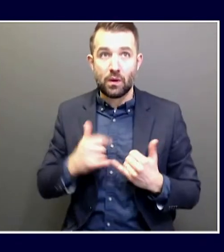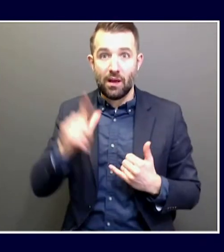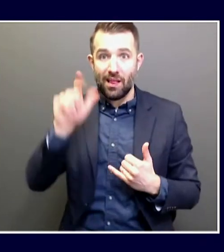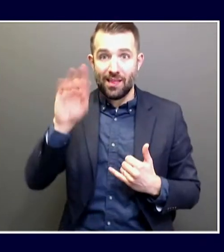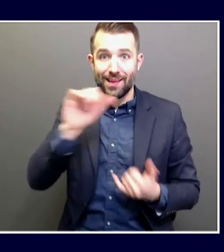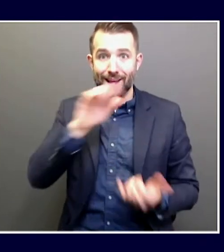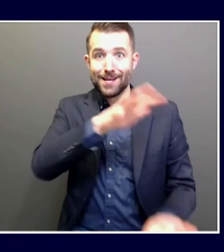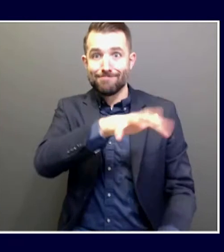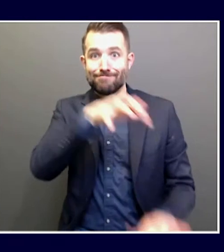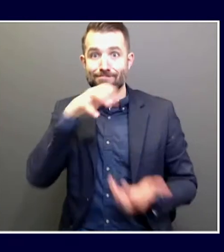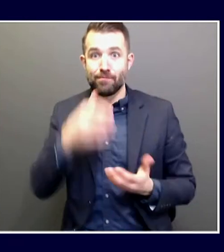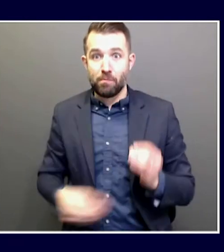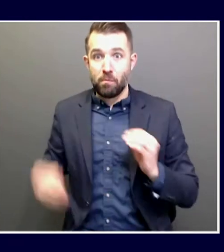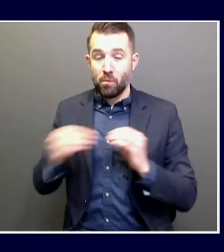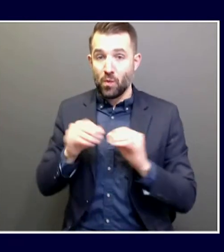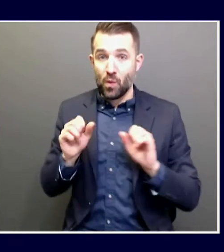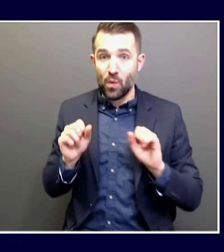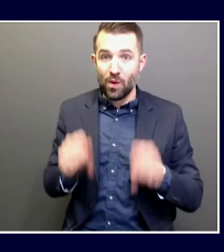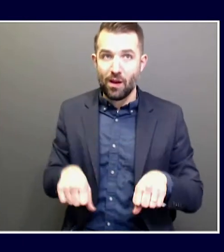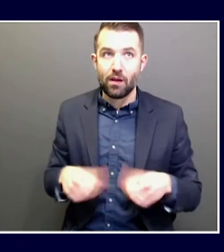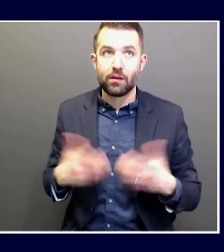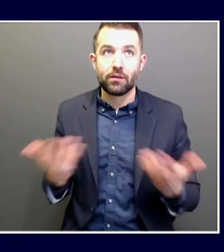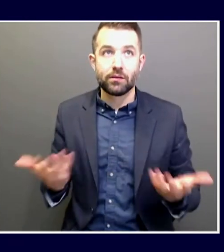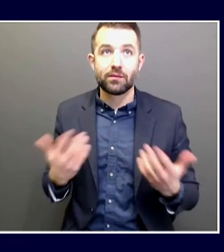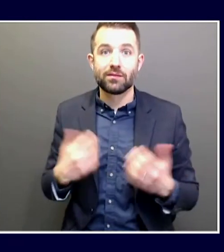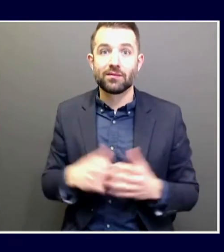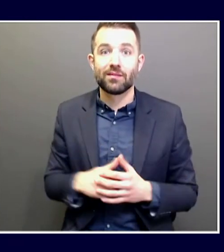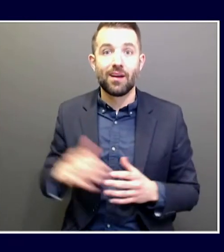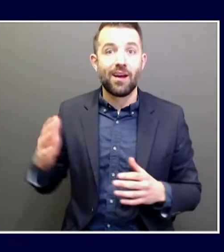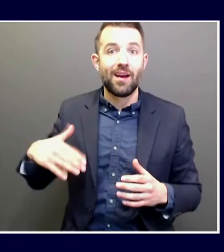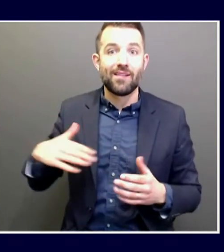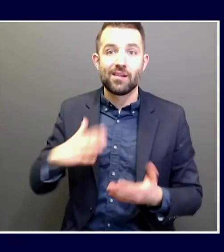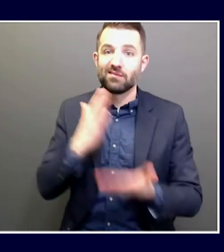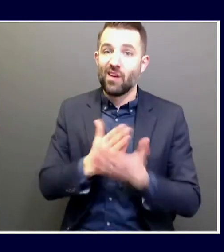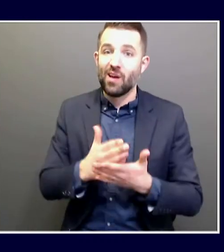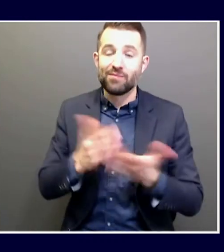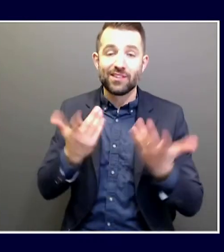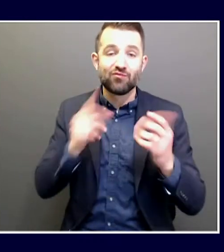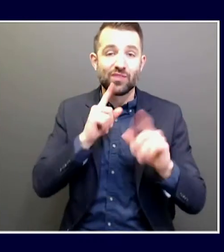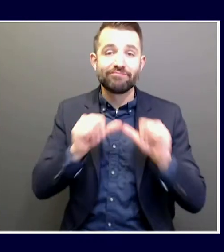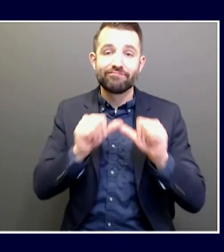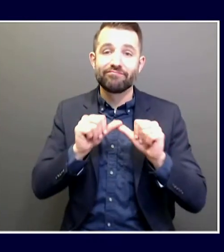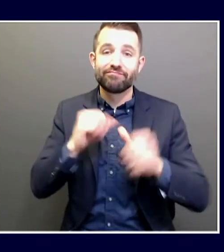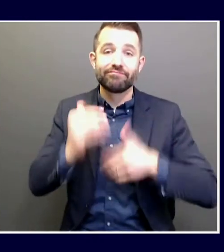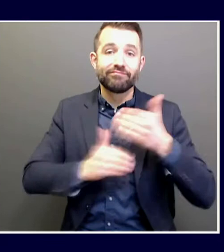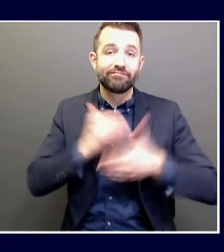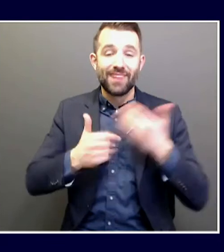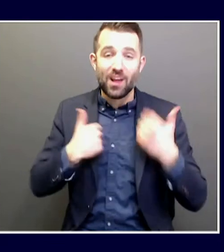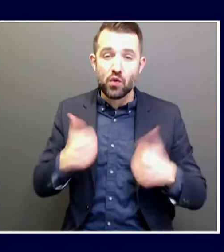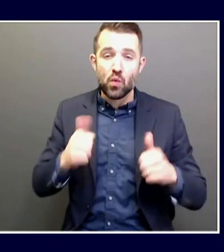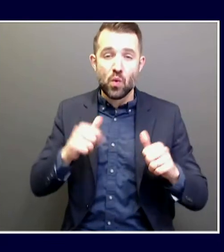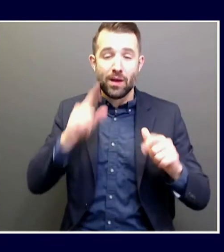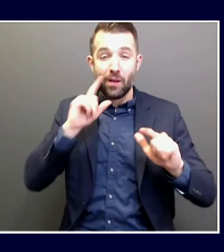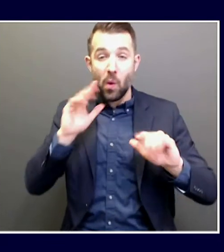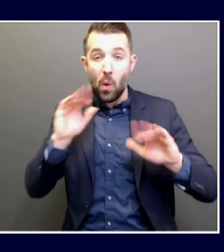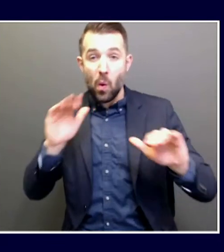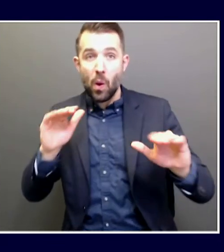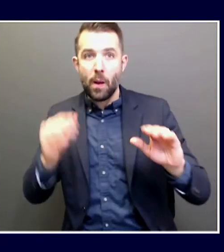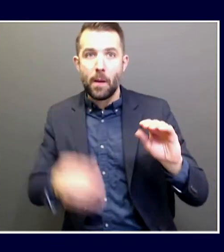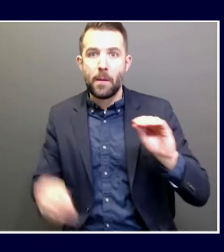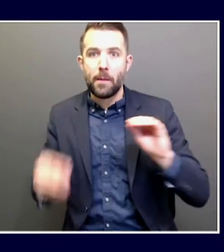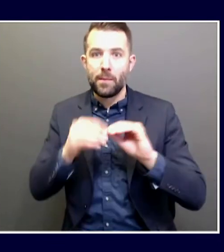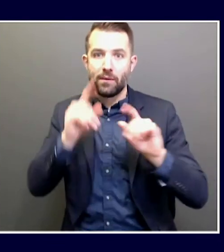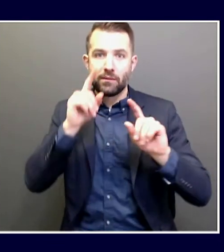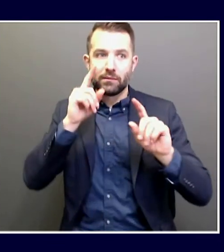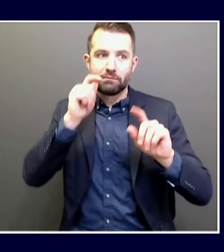samples. So we've got more to do. We haven't stopped expanding and launching testing. We're hoping that there is more testing both in volume